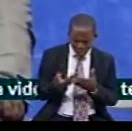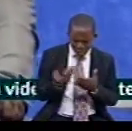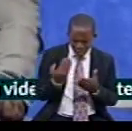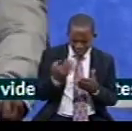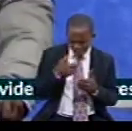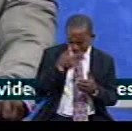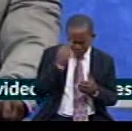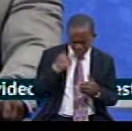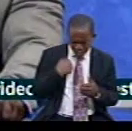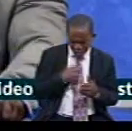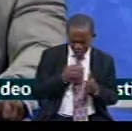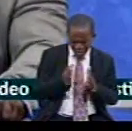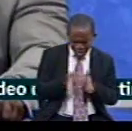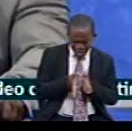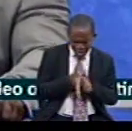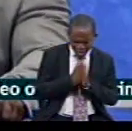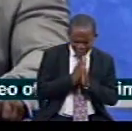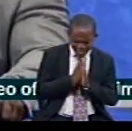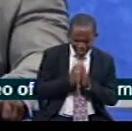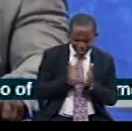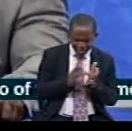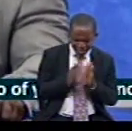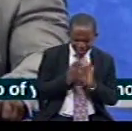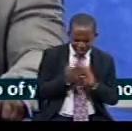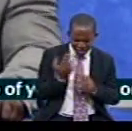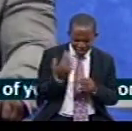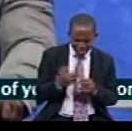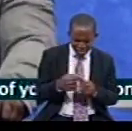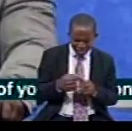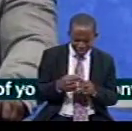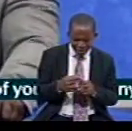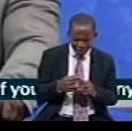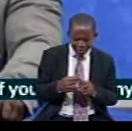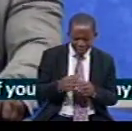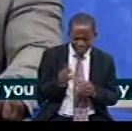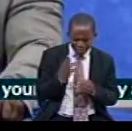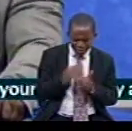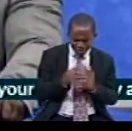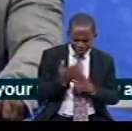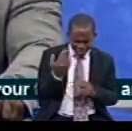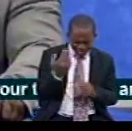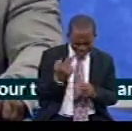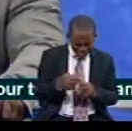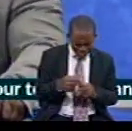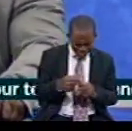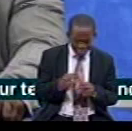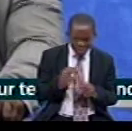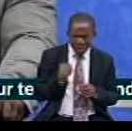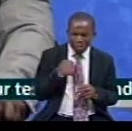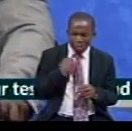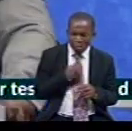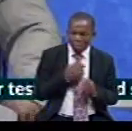Christ. Take us safely home, God. In Jesus' name we pray.